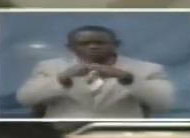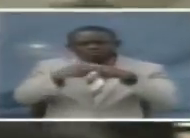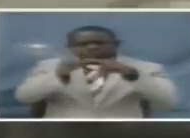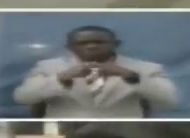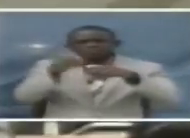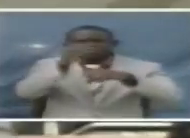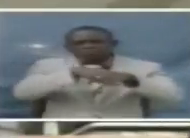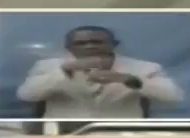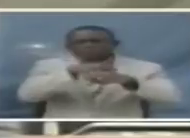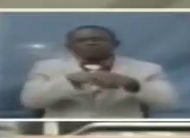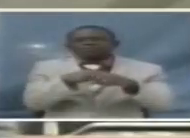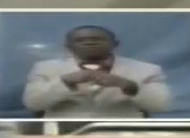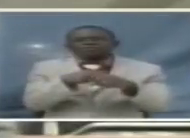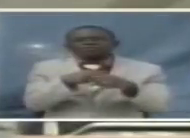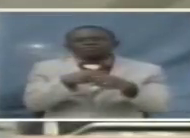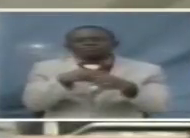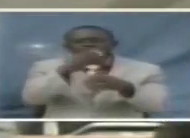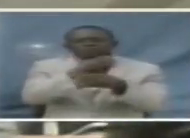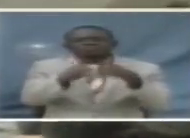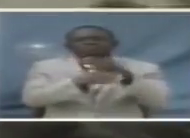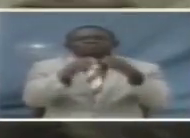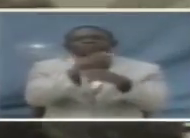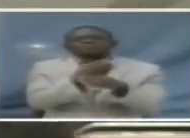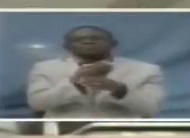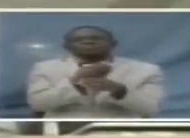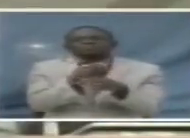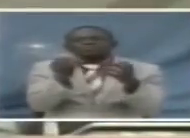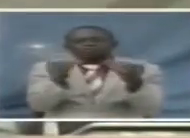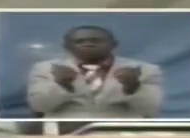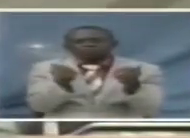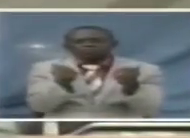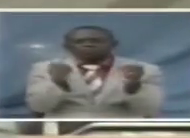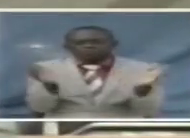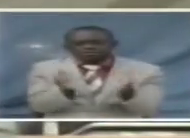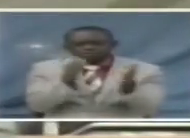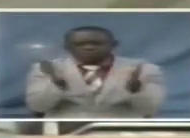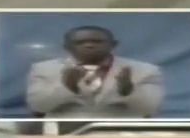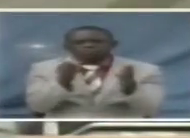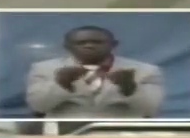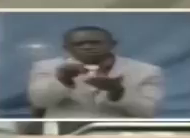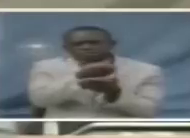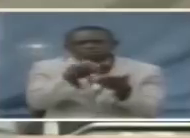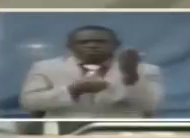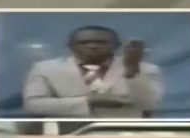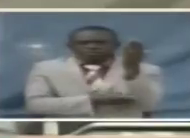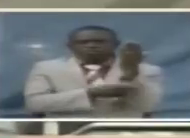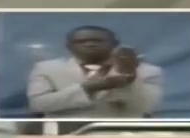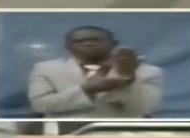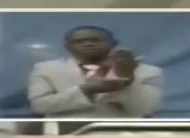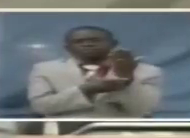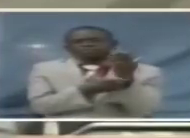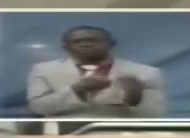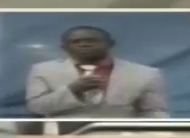in recent years increased investment in public infrastructure to facilitate economic development